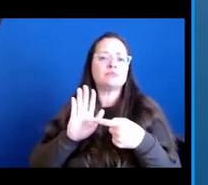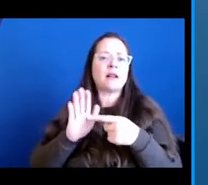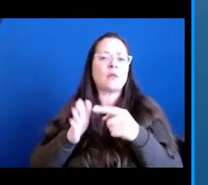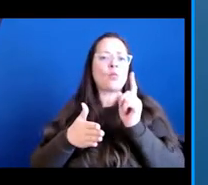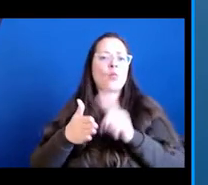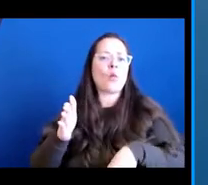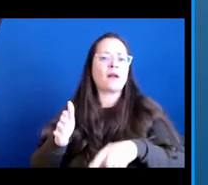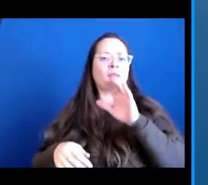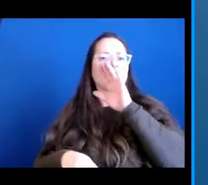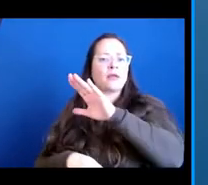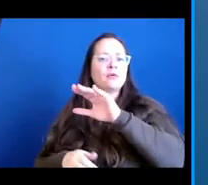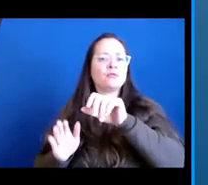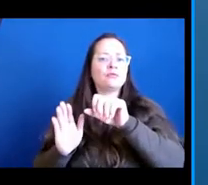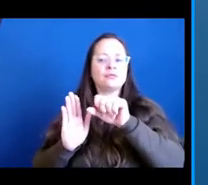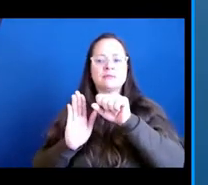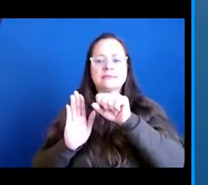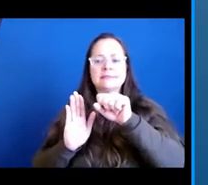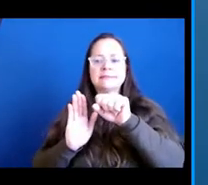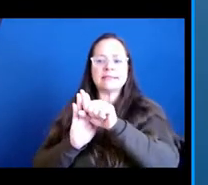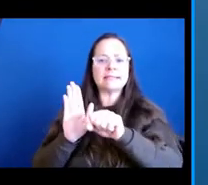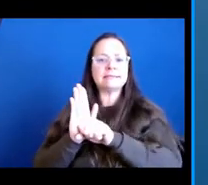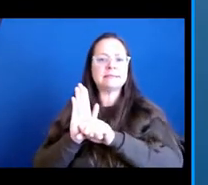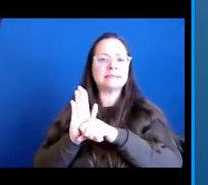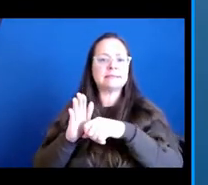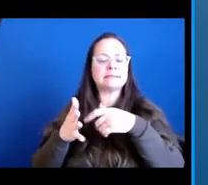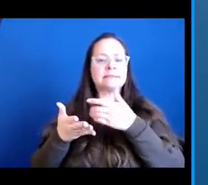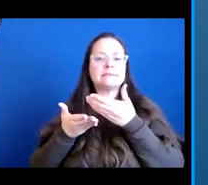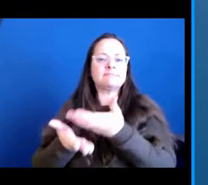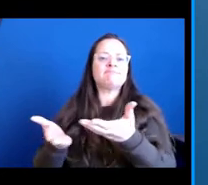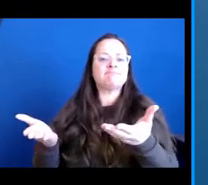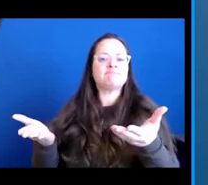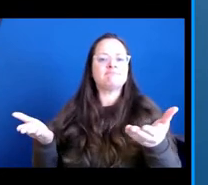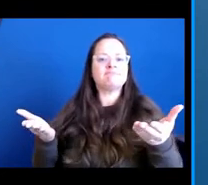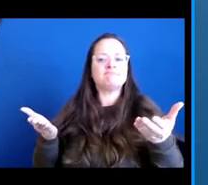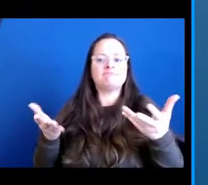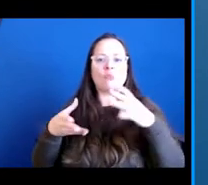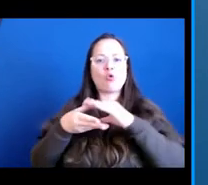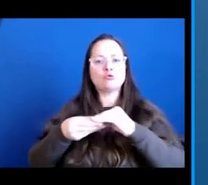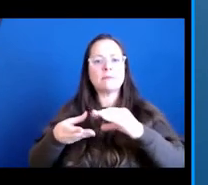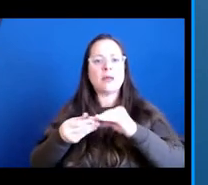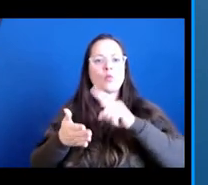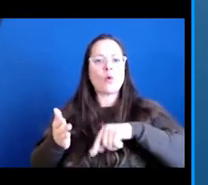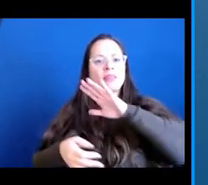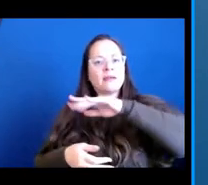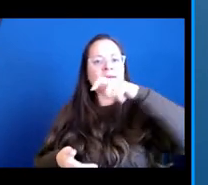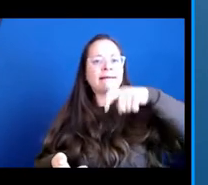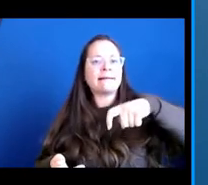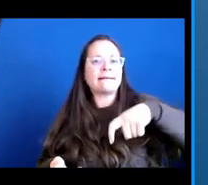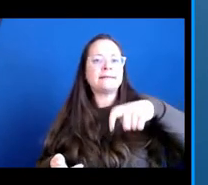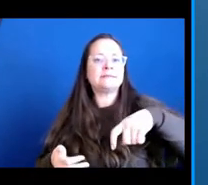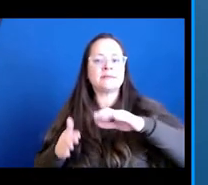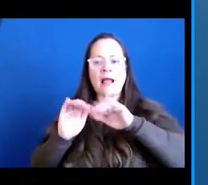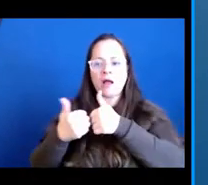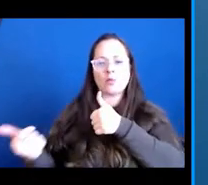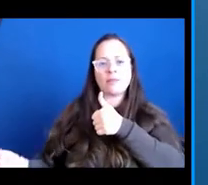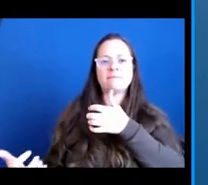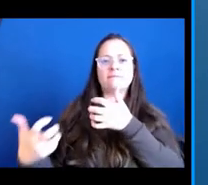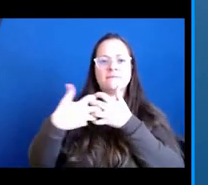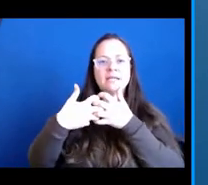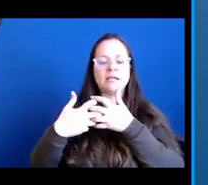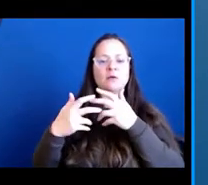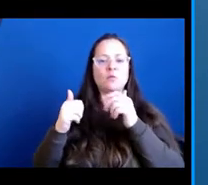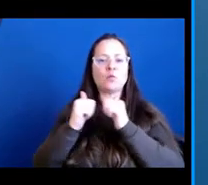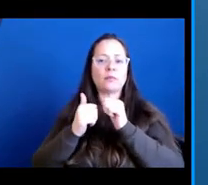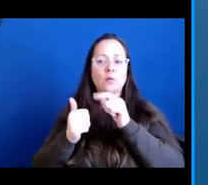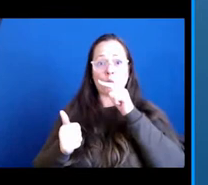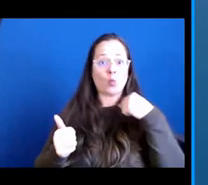in front talking about not only their State's needs but how it fit in terms of who we are as